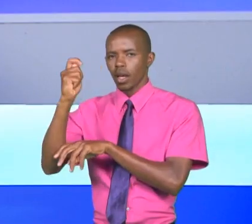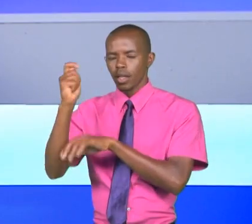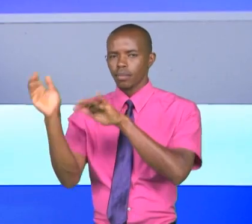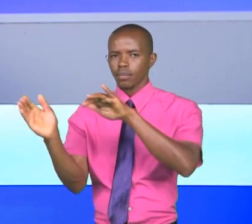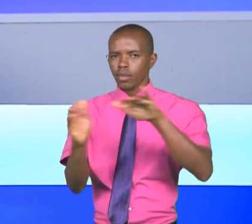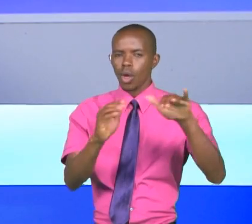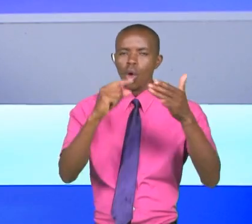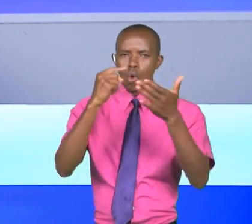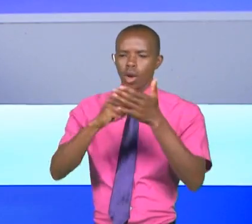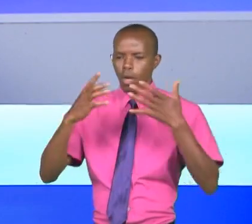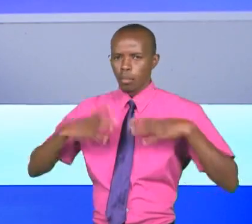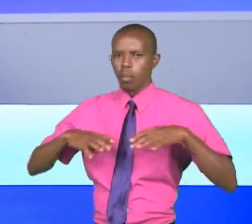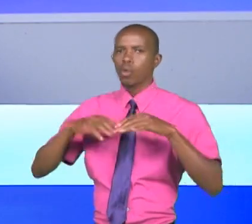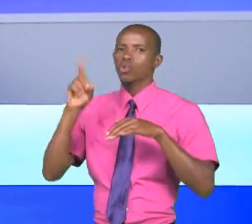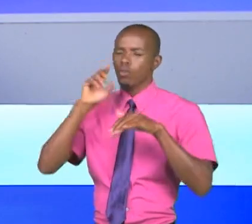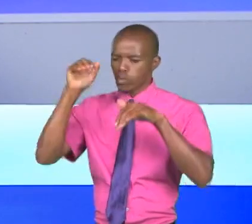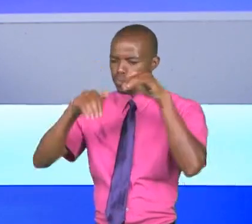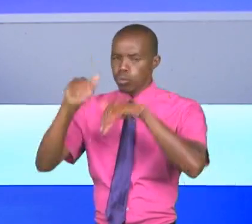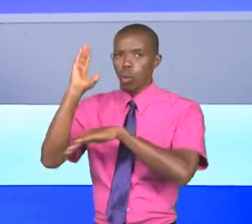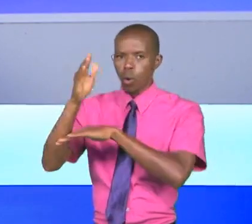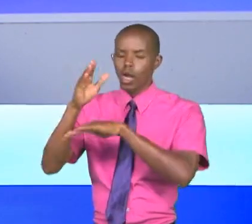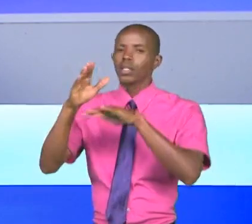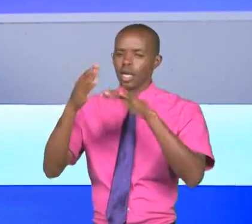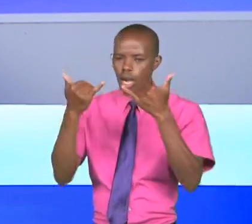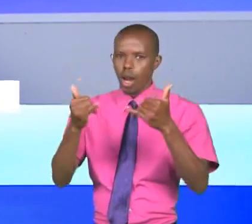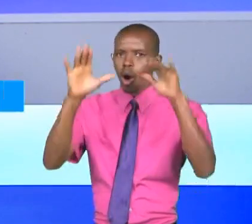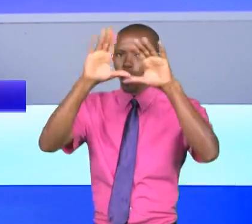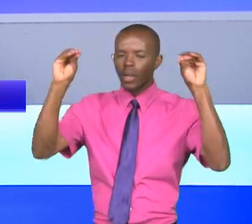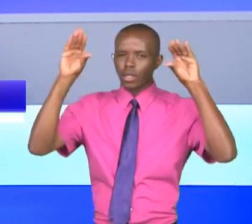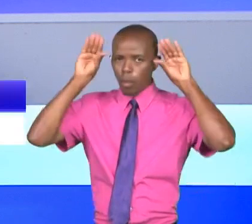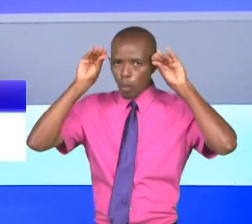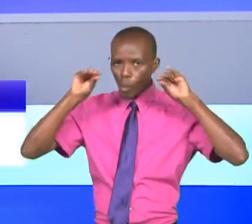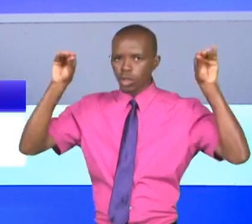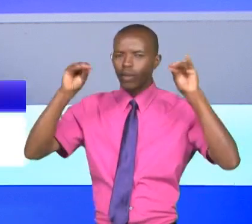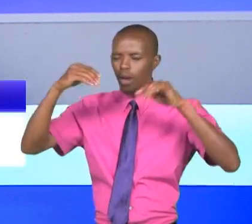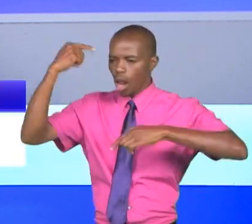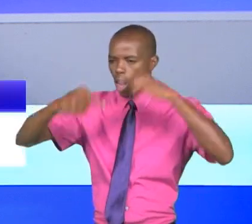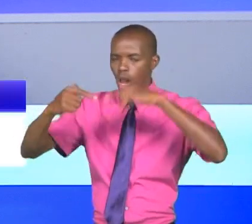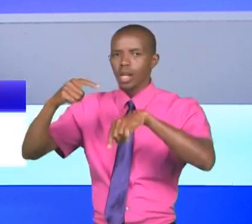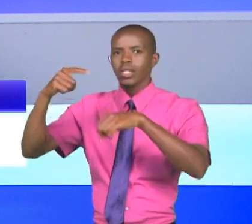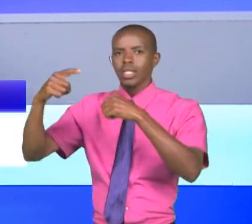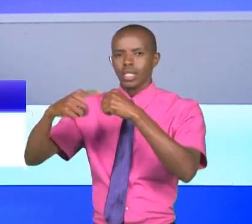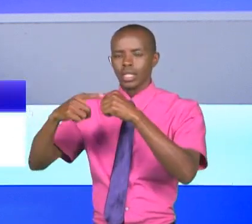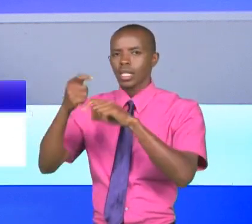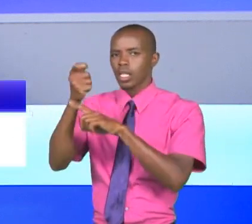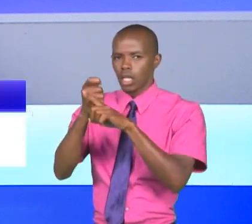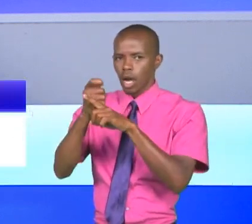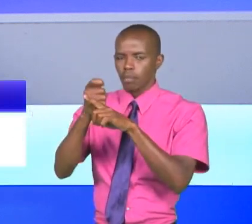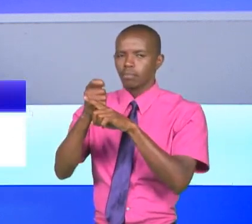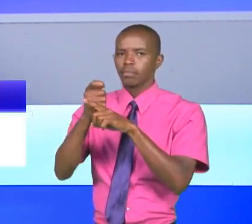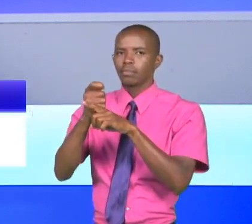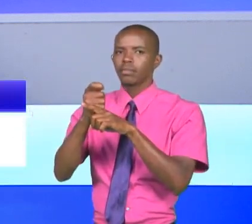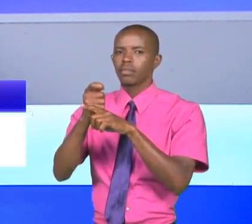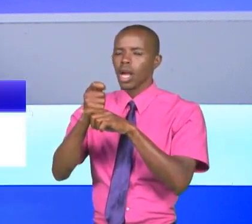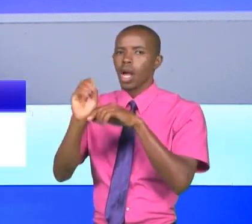Now, Uganda will be going to polls tomorrow with the current president Yoweri Museveni running for a sixth term. Already, the country's Electoral Commission